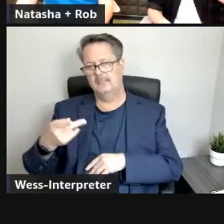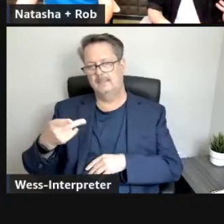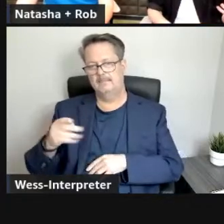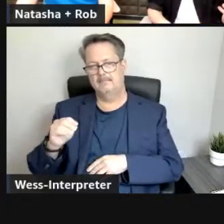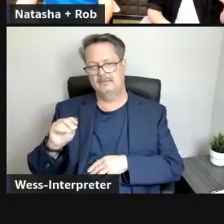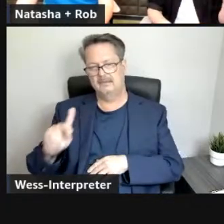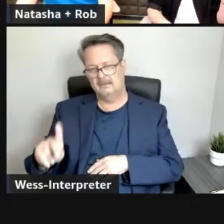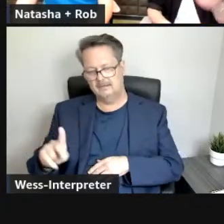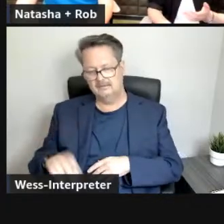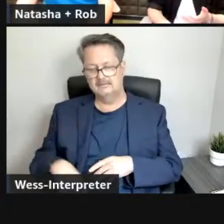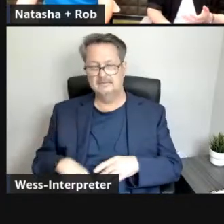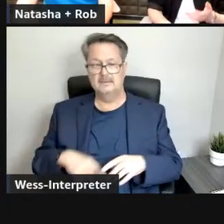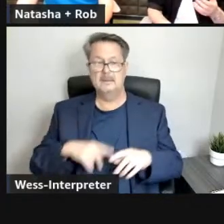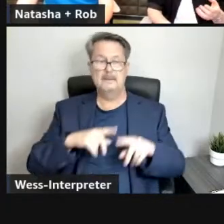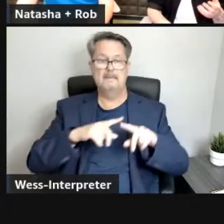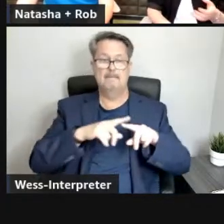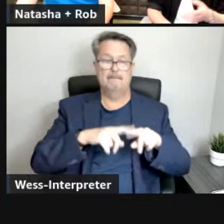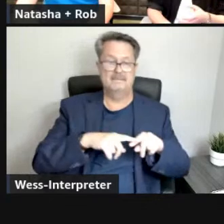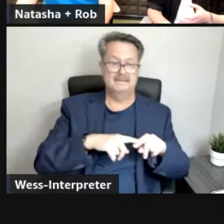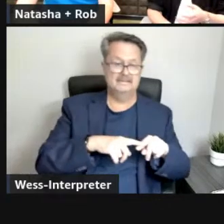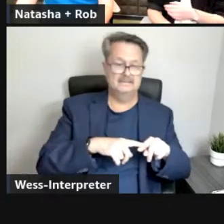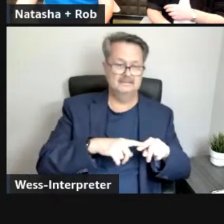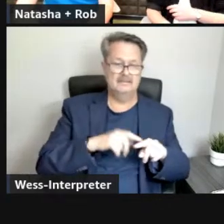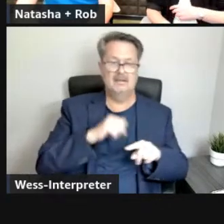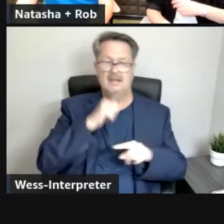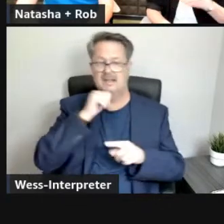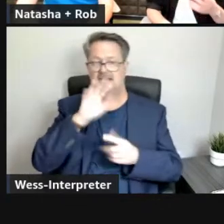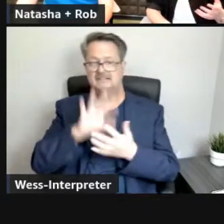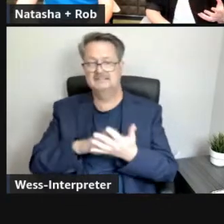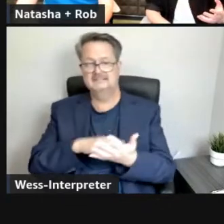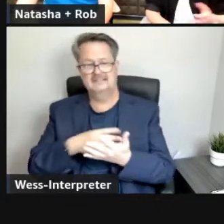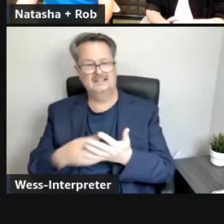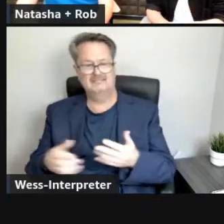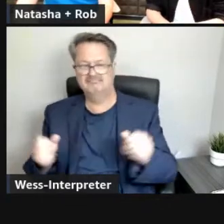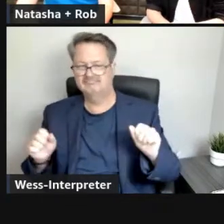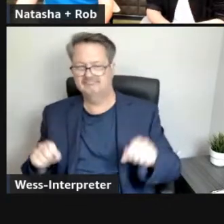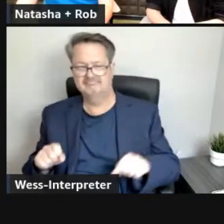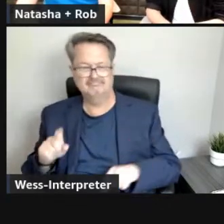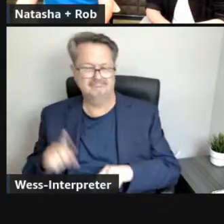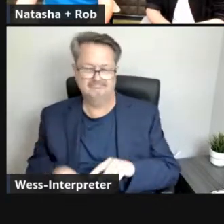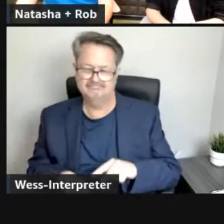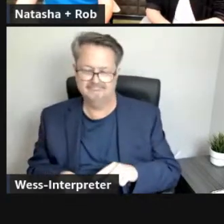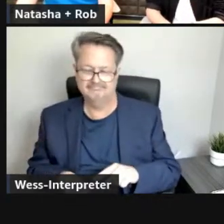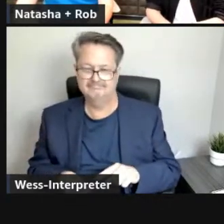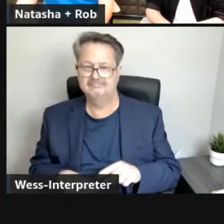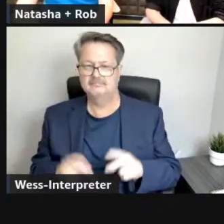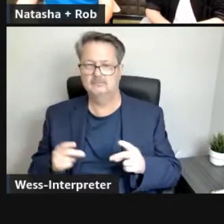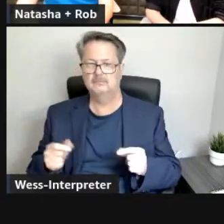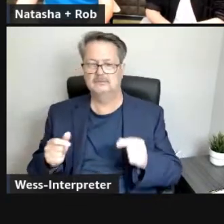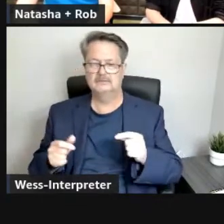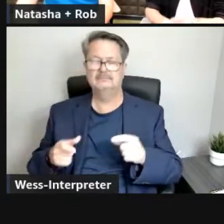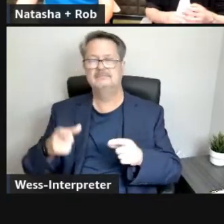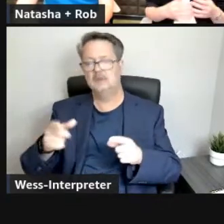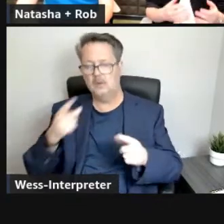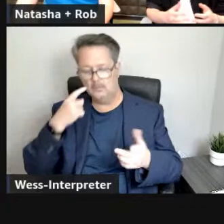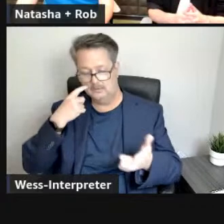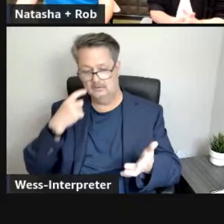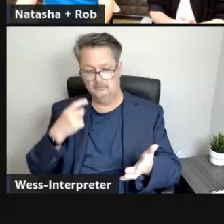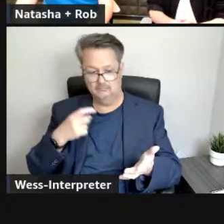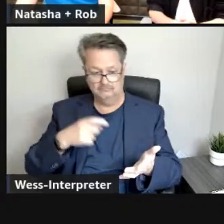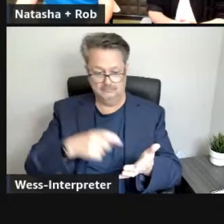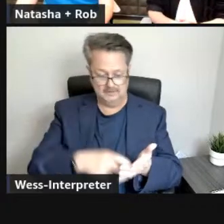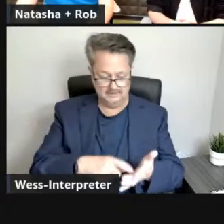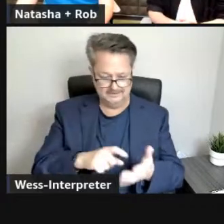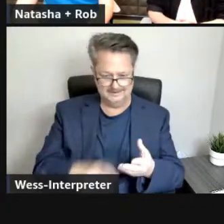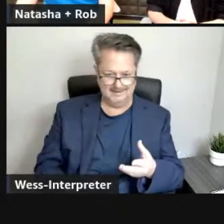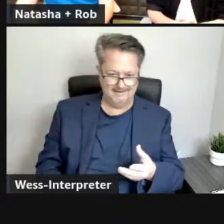being pending to being unschedulable very, very quickly. At this point, the cluster autoscaler will recognize that it needs to add more compute